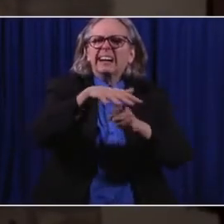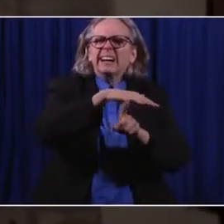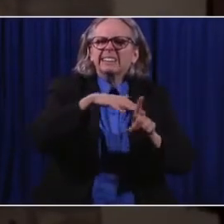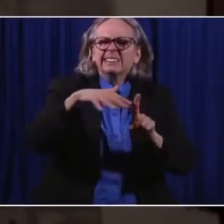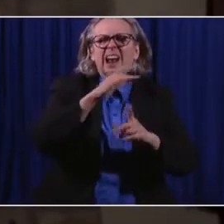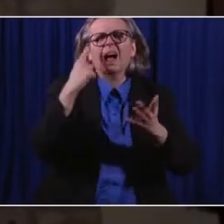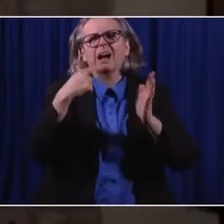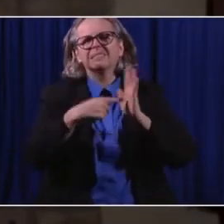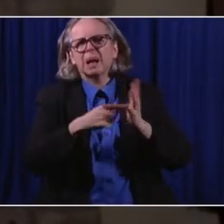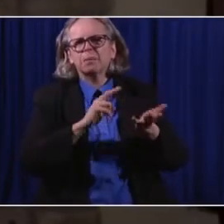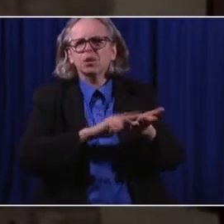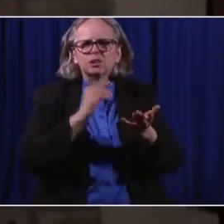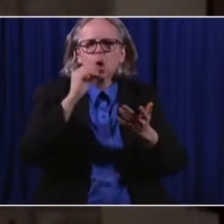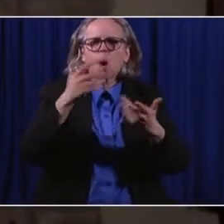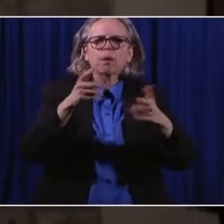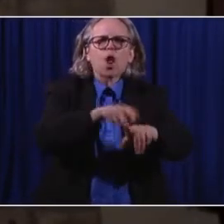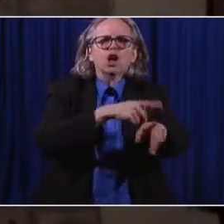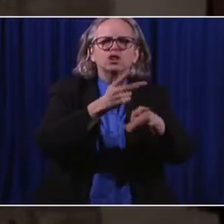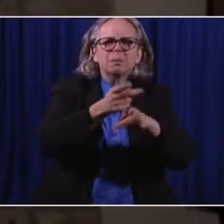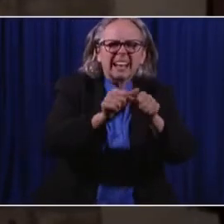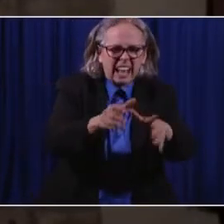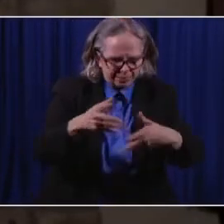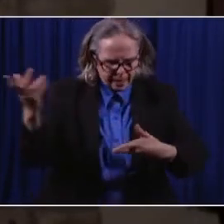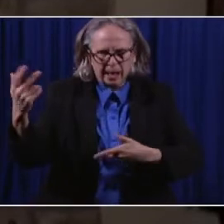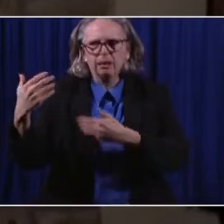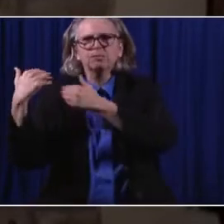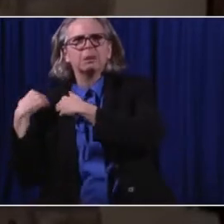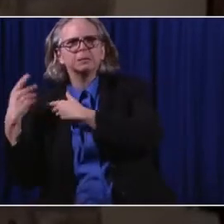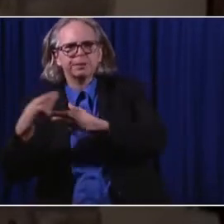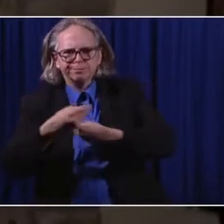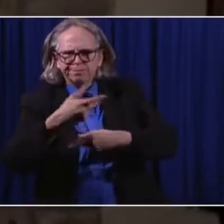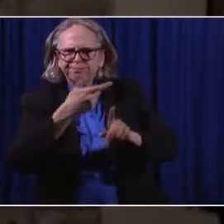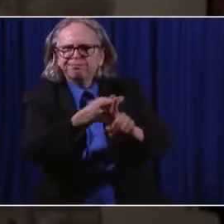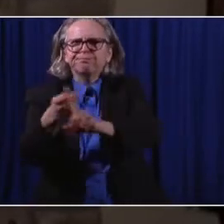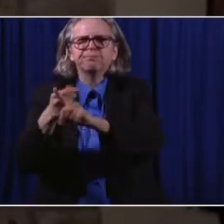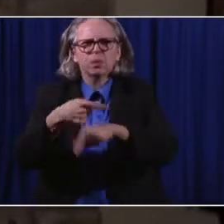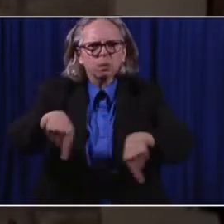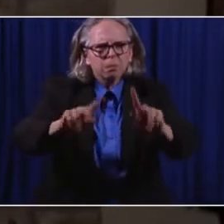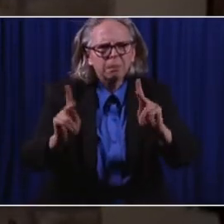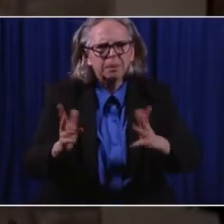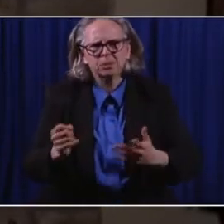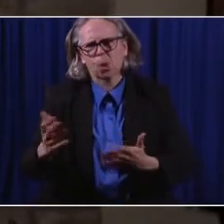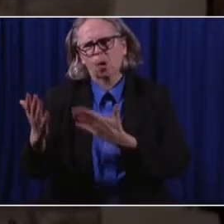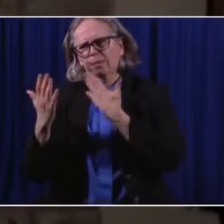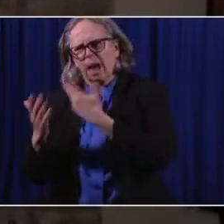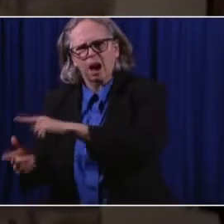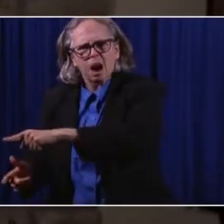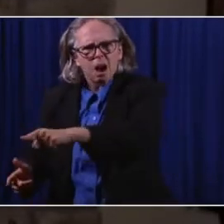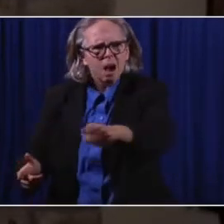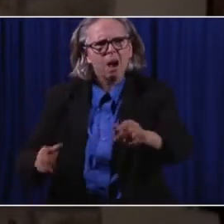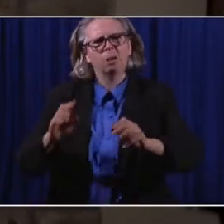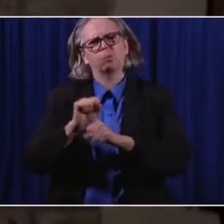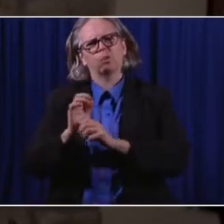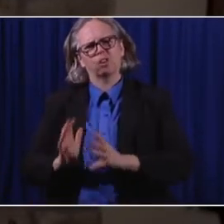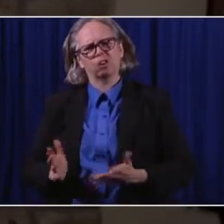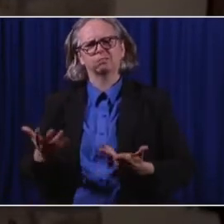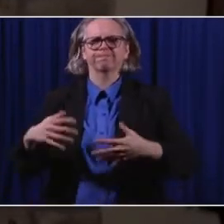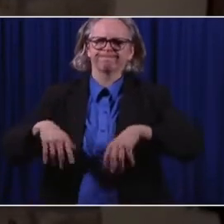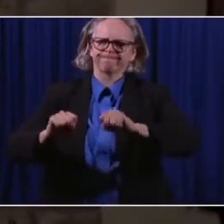again, we appreciate them very, very much, and we thank them for what they do, just as we thank